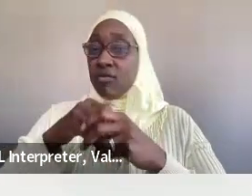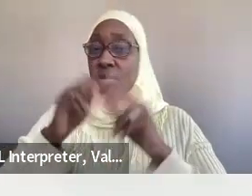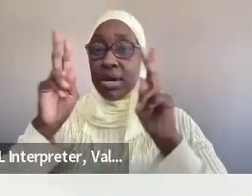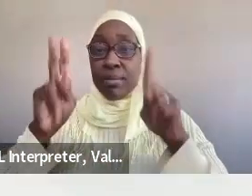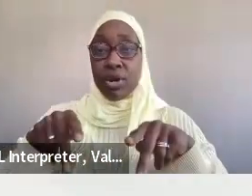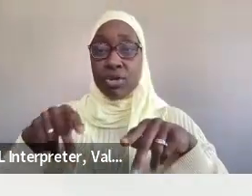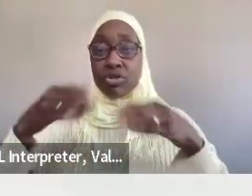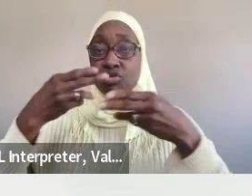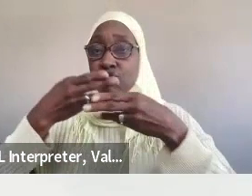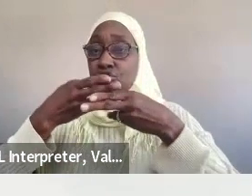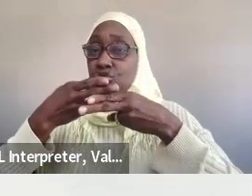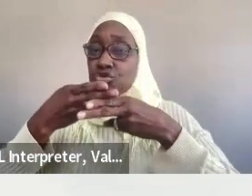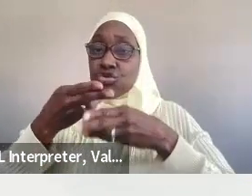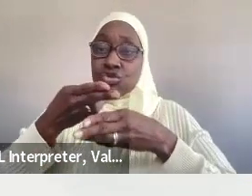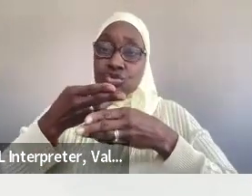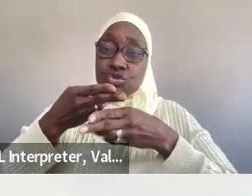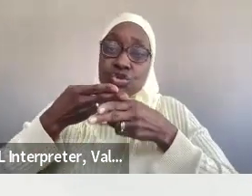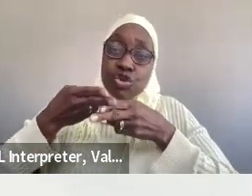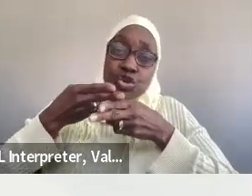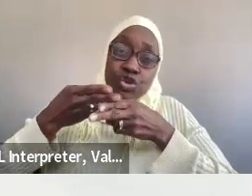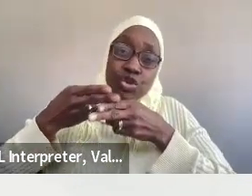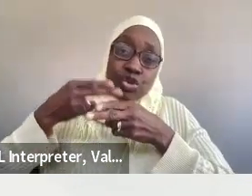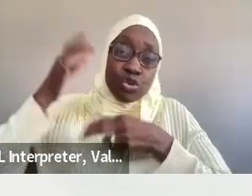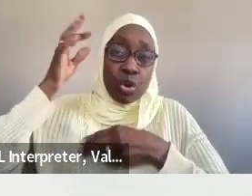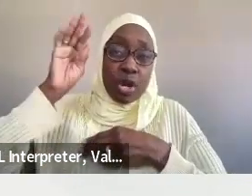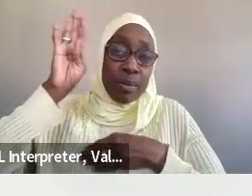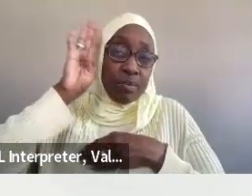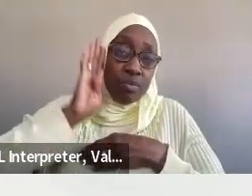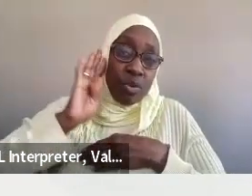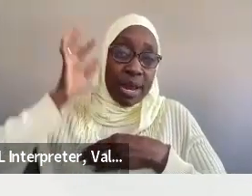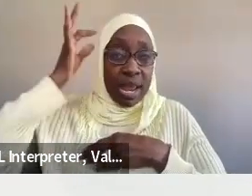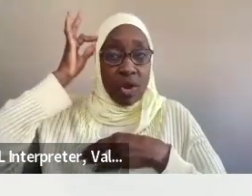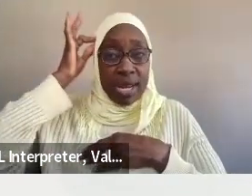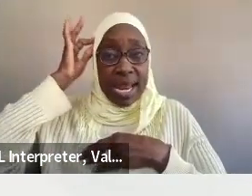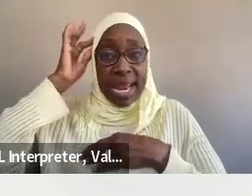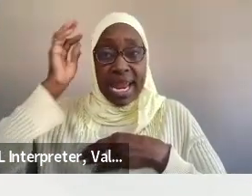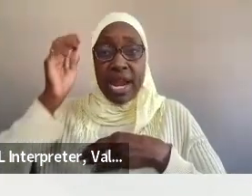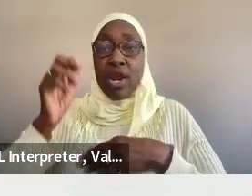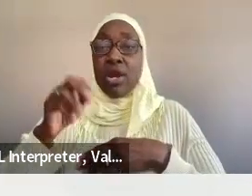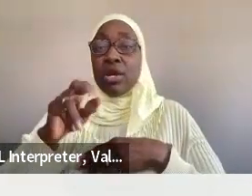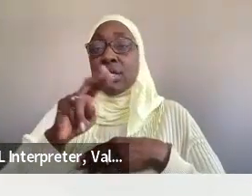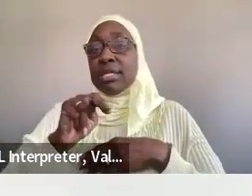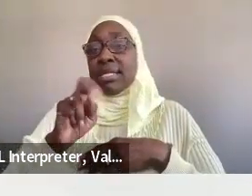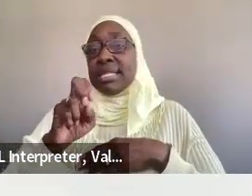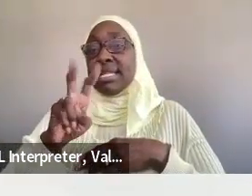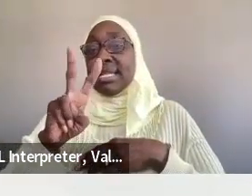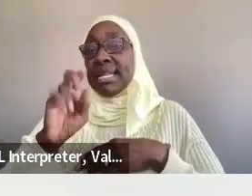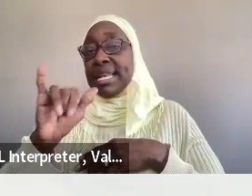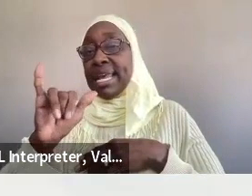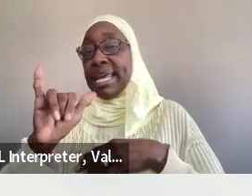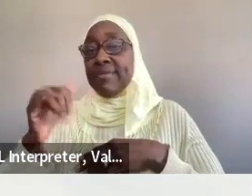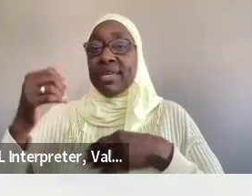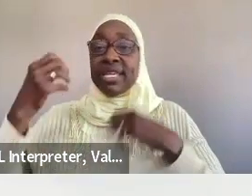like brownish hair, and navy sweater and gray jeans.